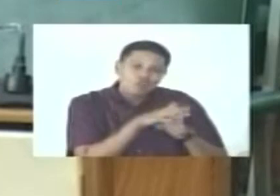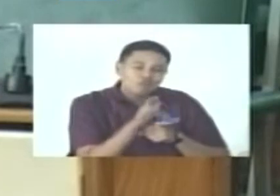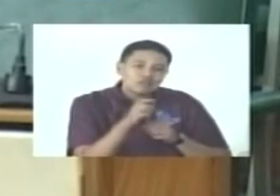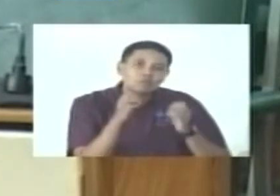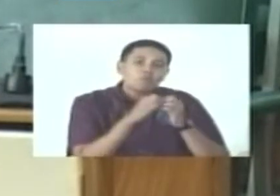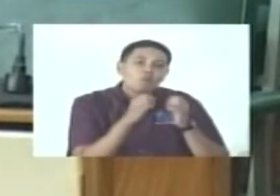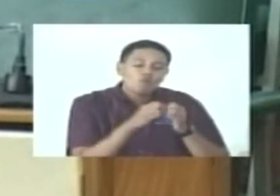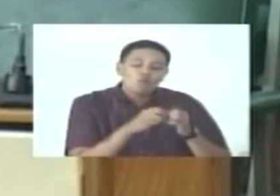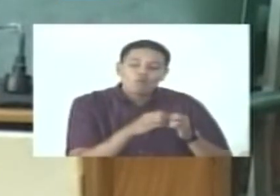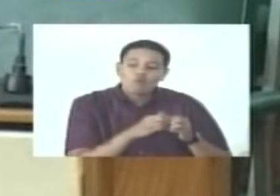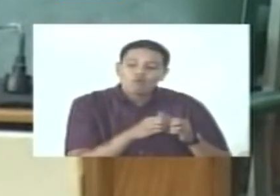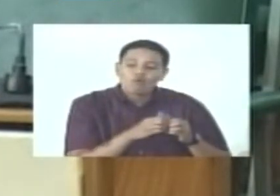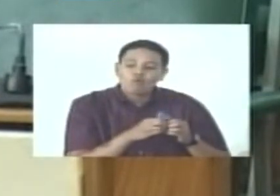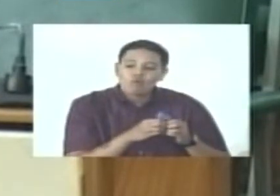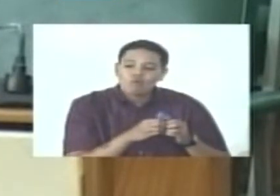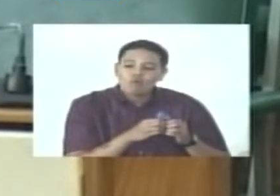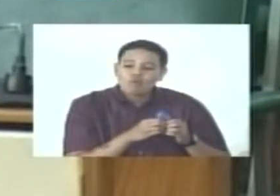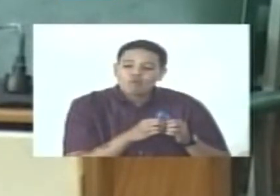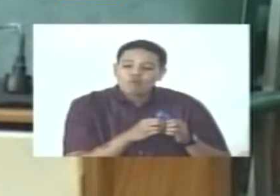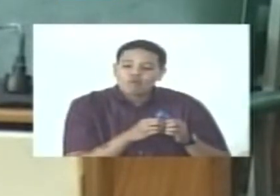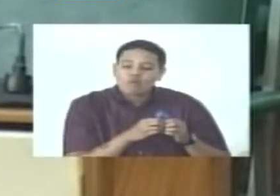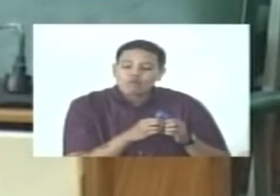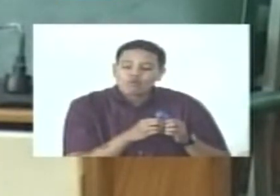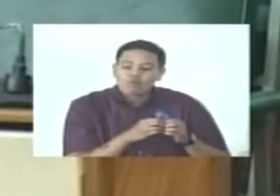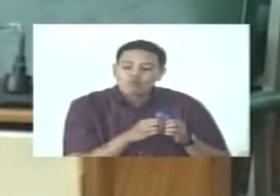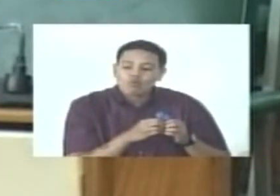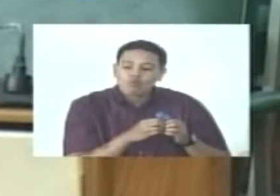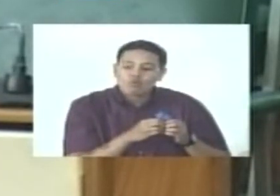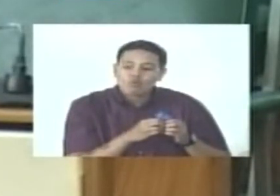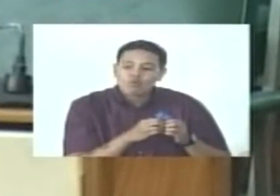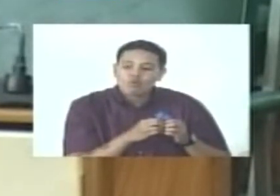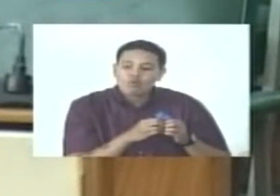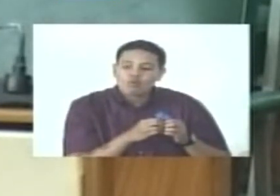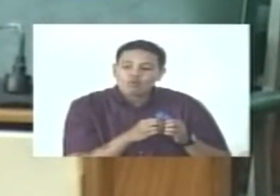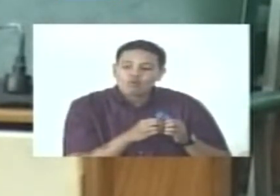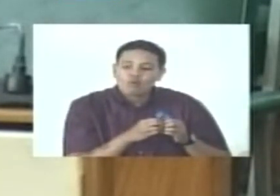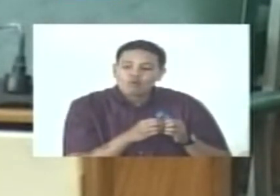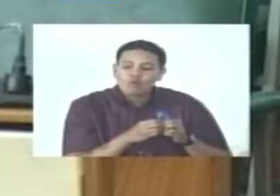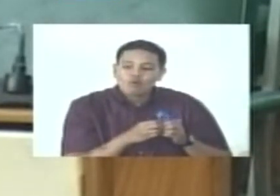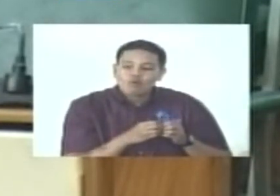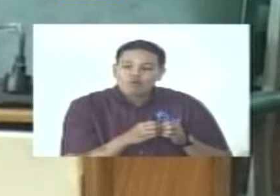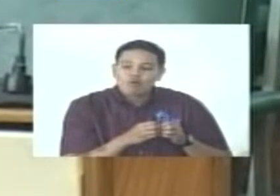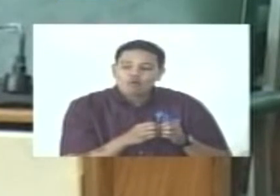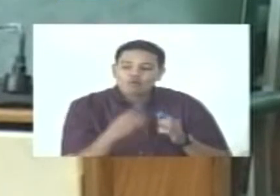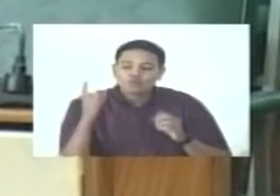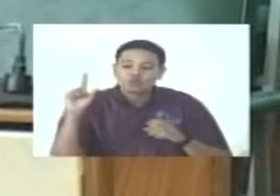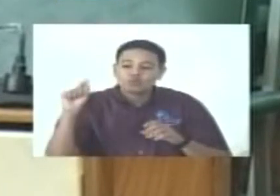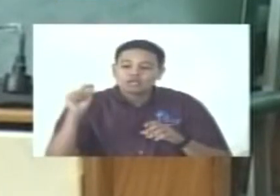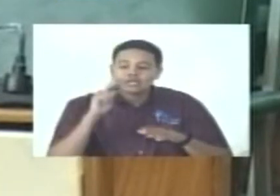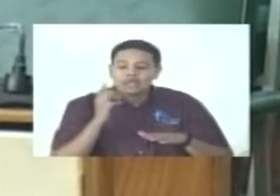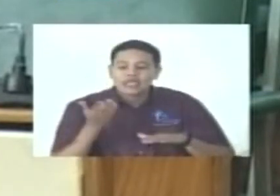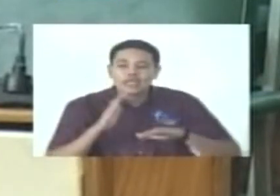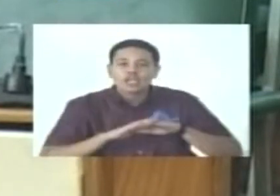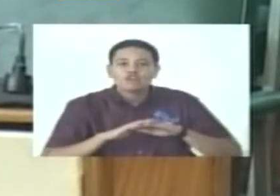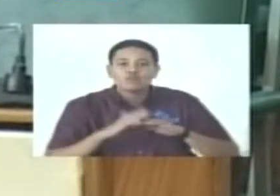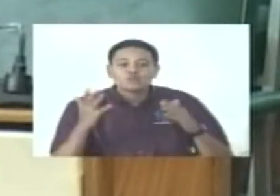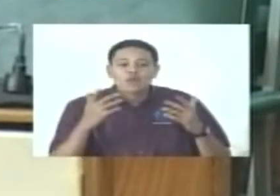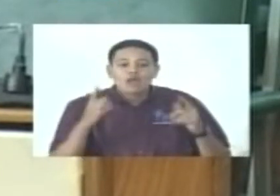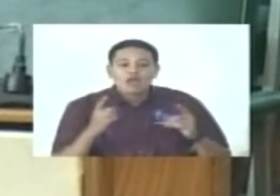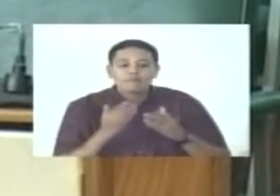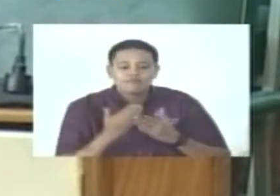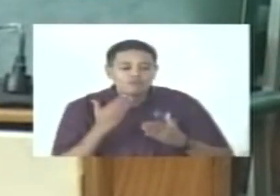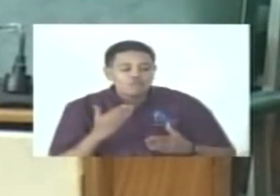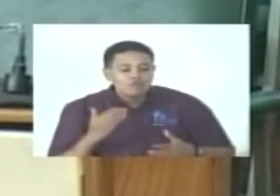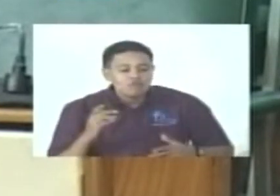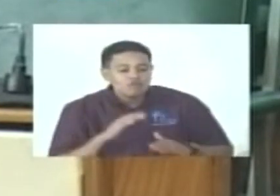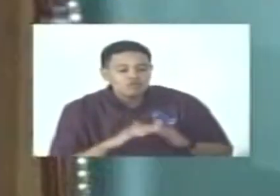greater. Agreed. There were 20 is also a significant increase versus what would have prevailed. Don't get me wrong,